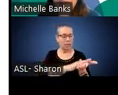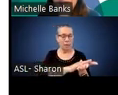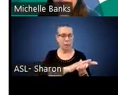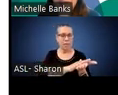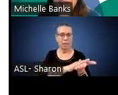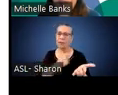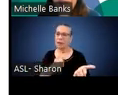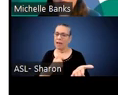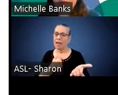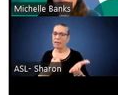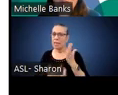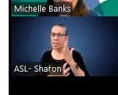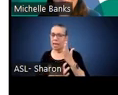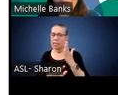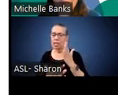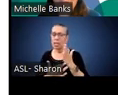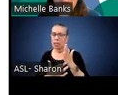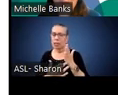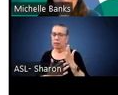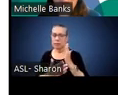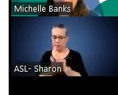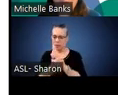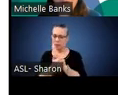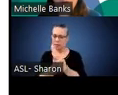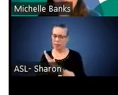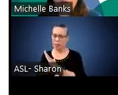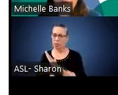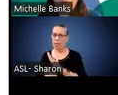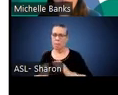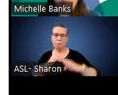self-determination skills, and they find ways to overcome barriers.